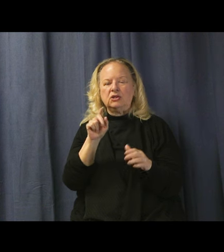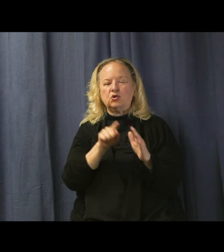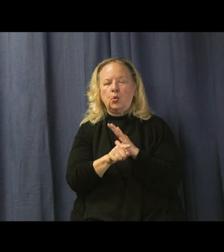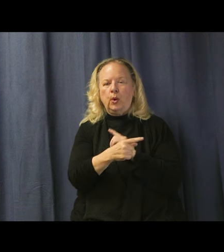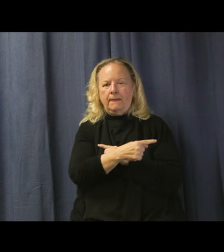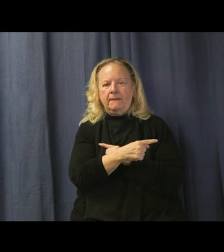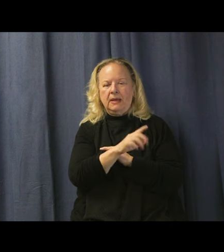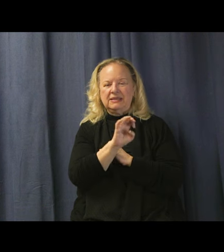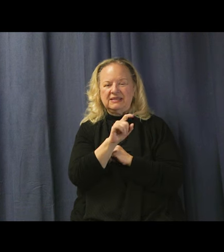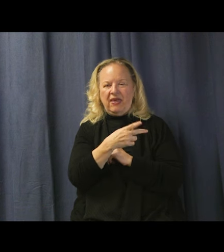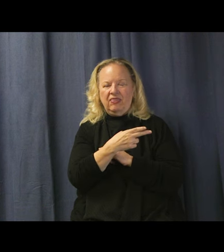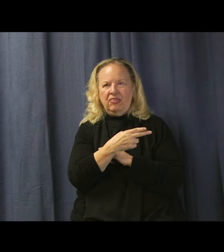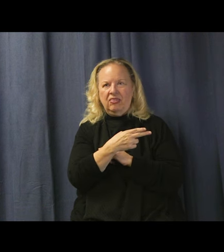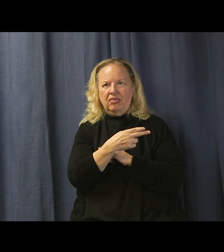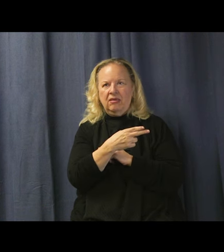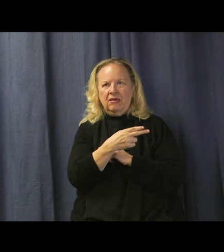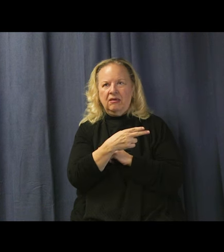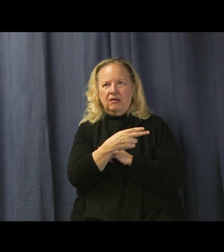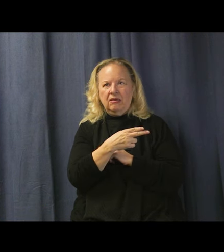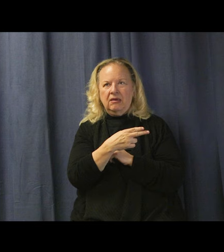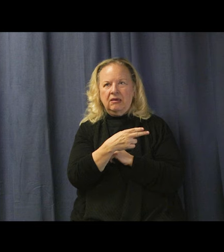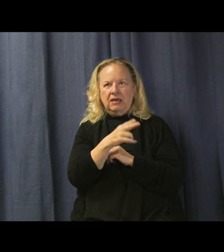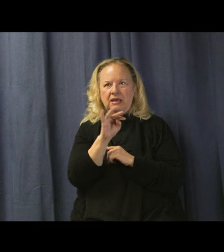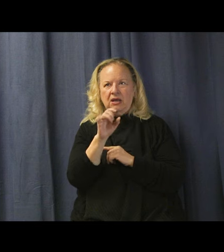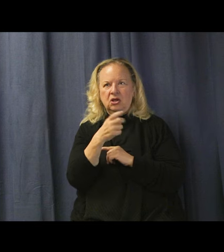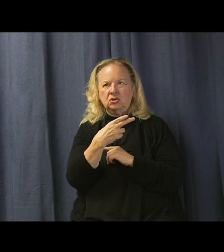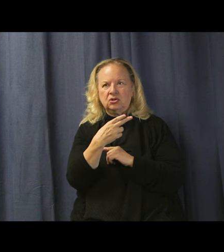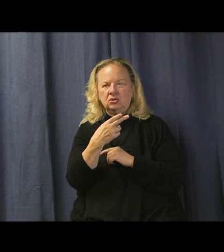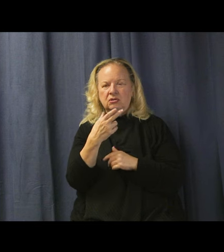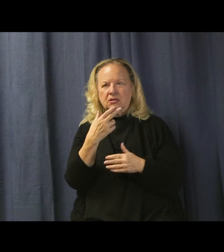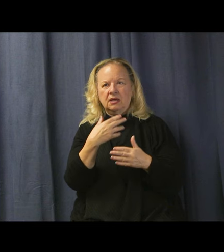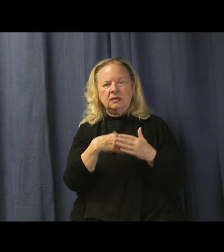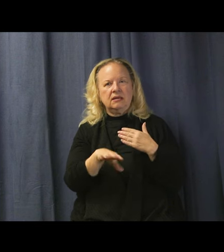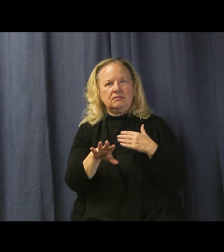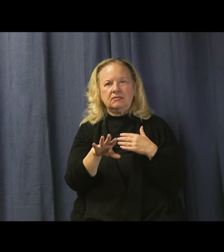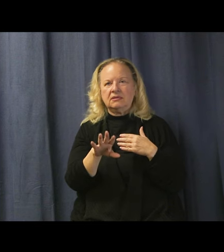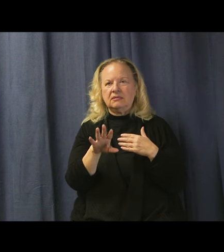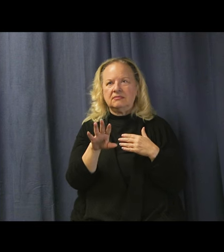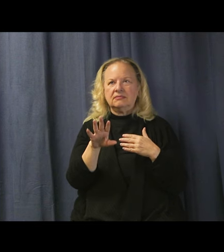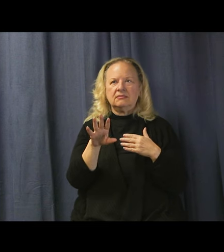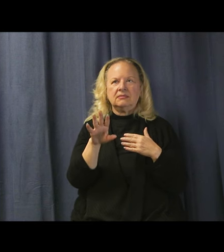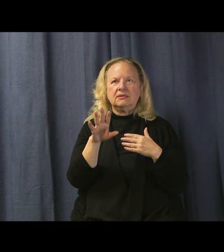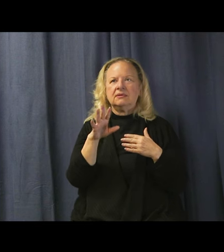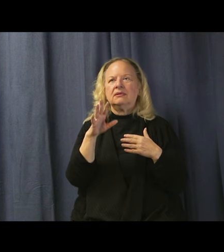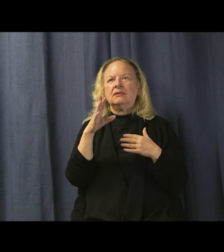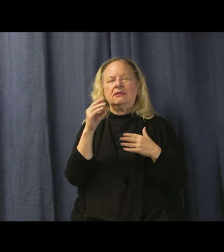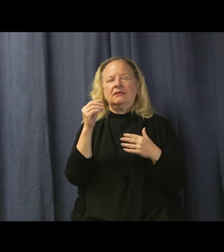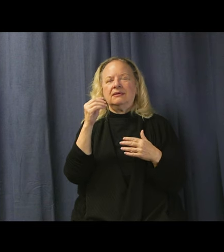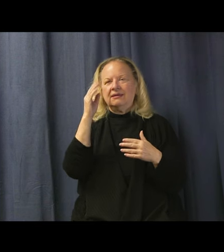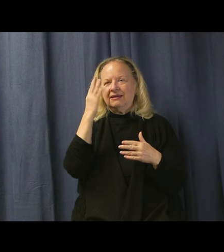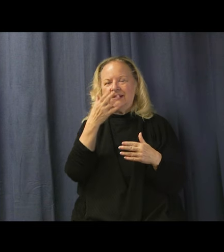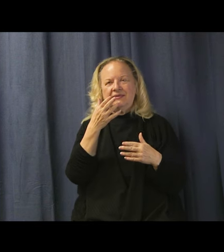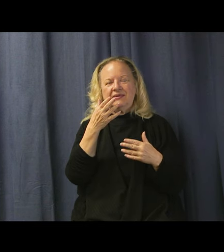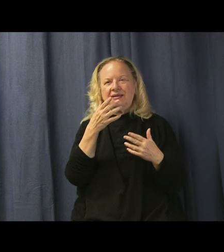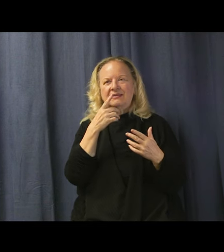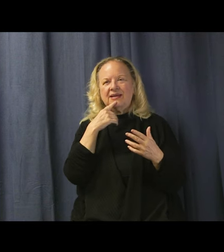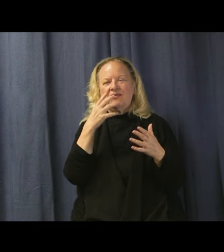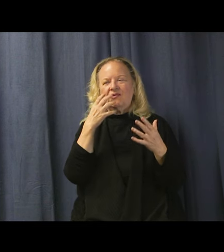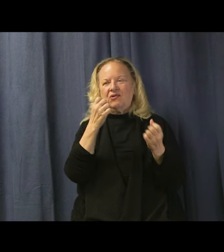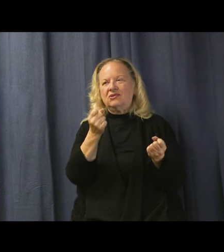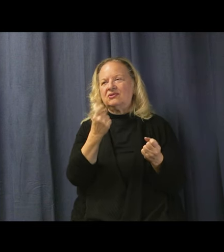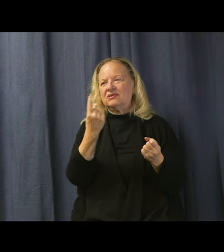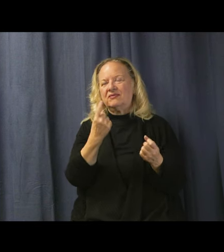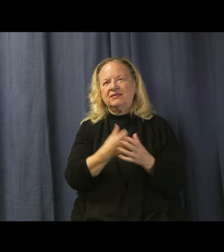And to Seth, to him also there was born a son, and he called his name Enosh. Then began men to call upon the name of the Lord. It actually, in Hebrew, says to curse the name of the